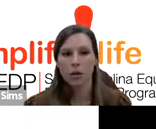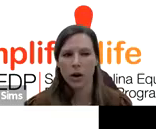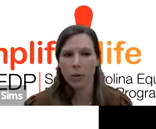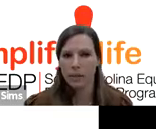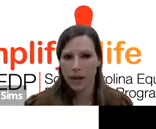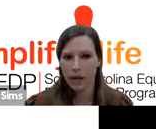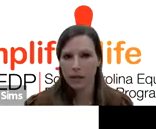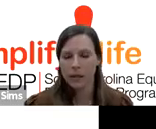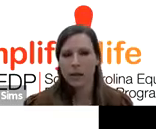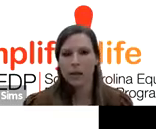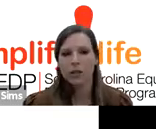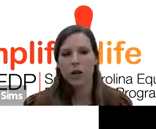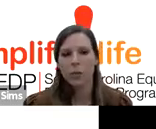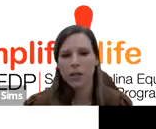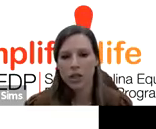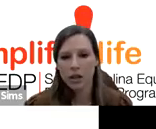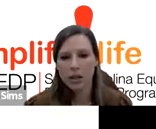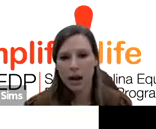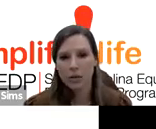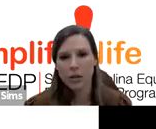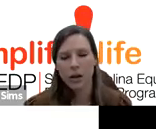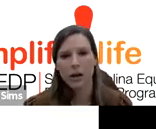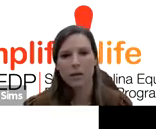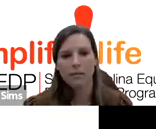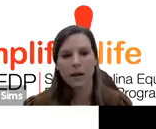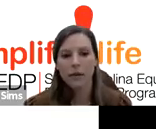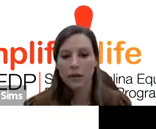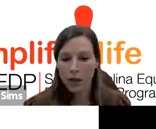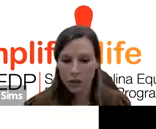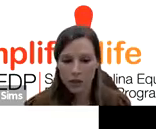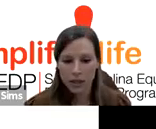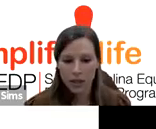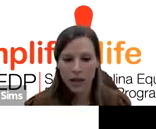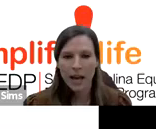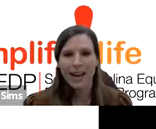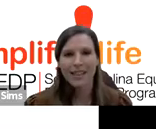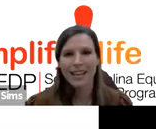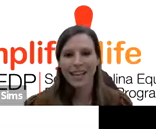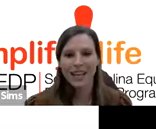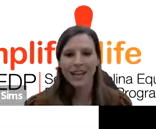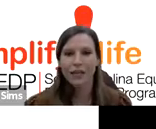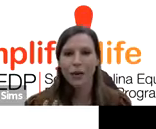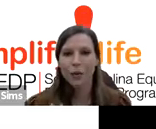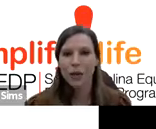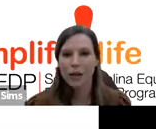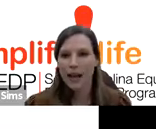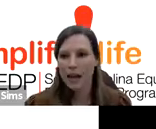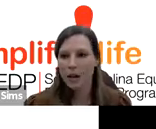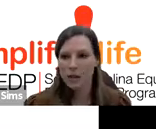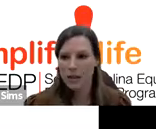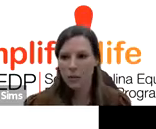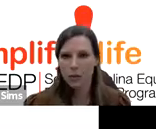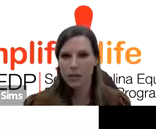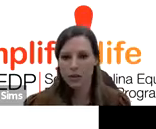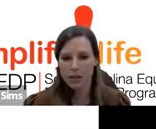and also our website. So please check those out if you're interested. And then again, if you would like, I